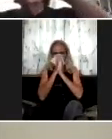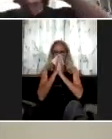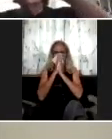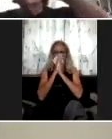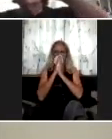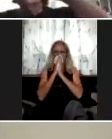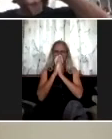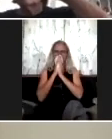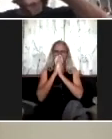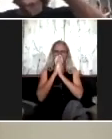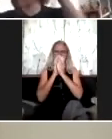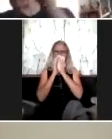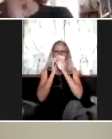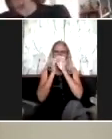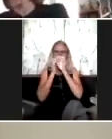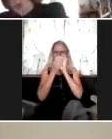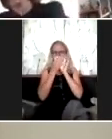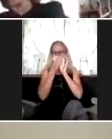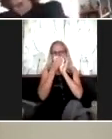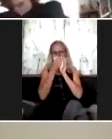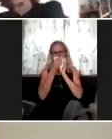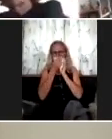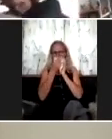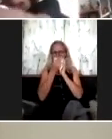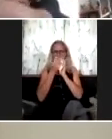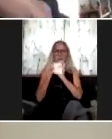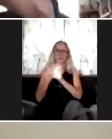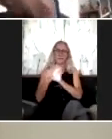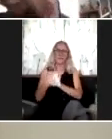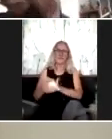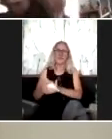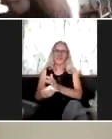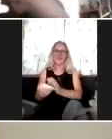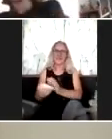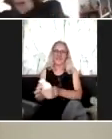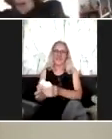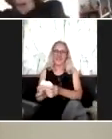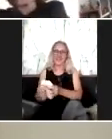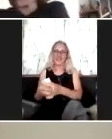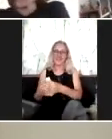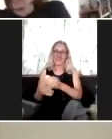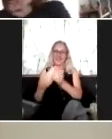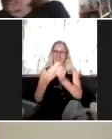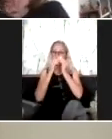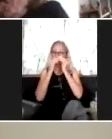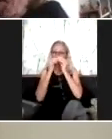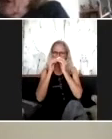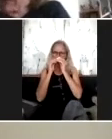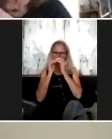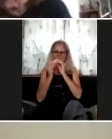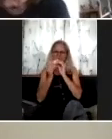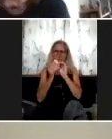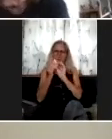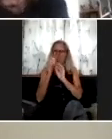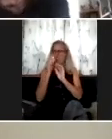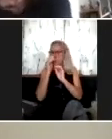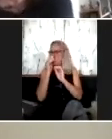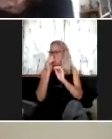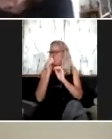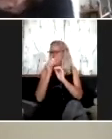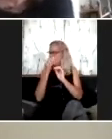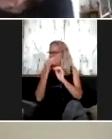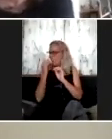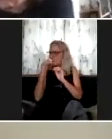I hope Denmark is ruled by mankind. The president, the prime minister in India, where else? Canada.